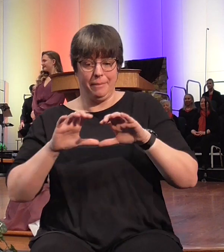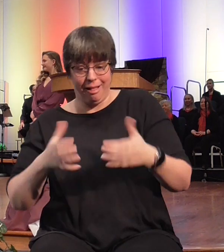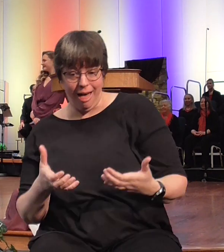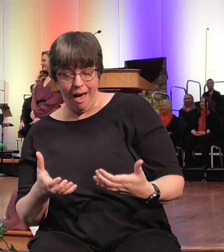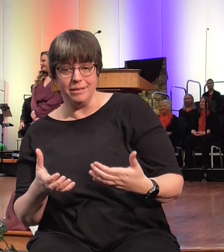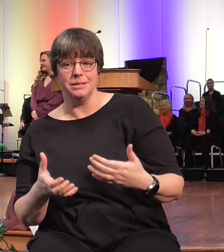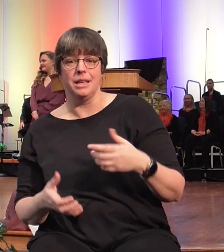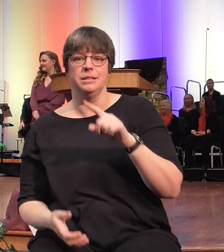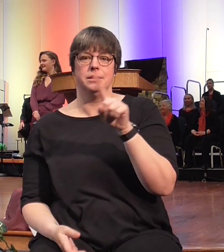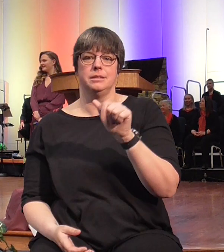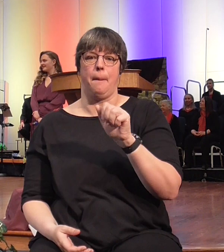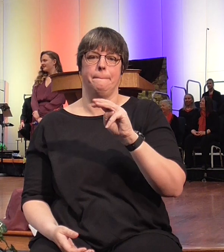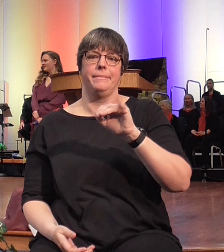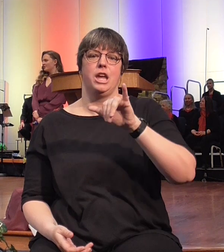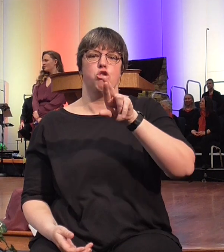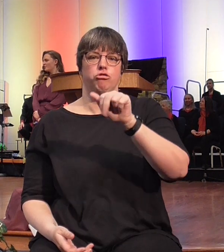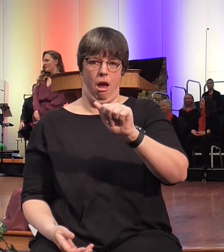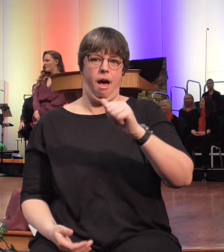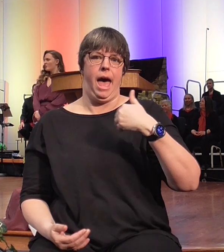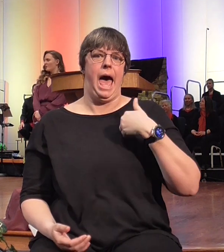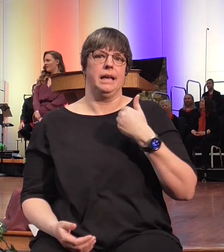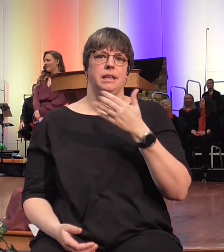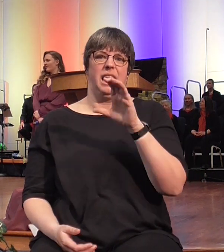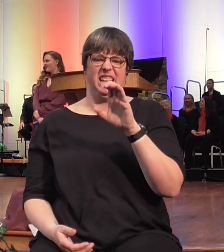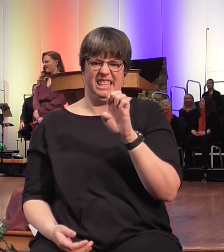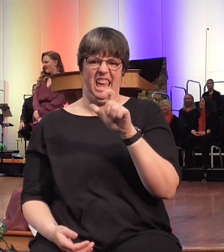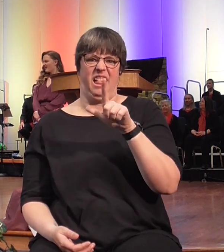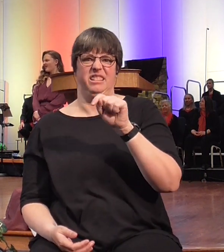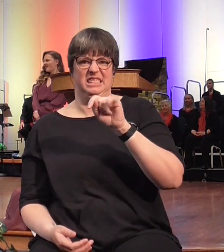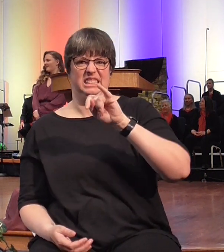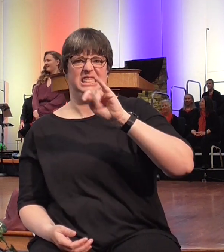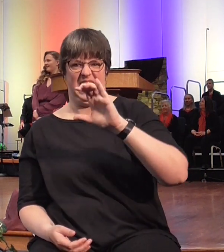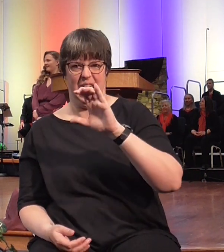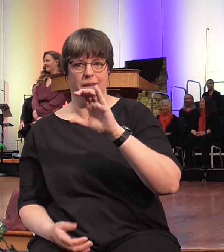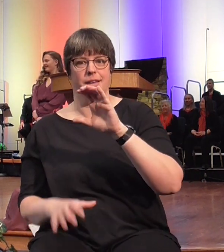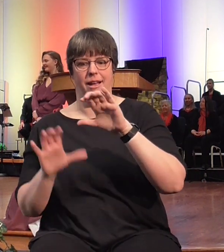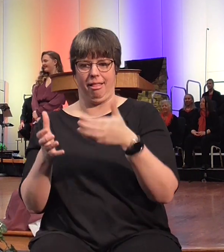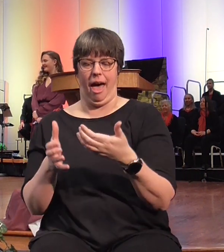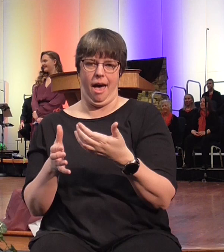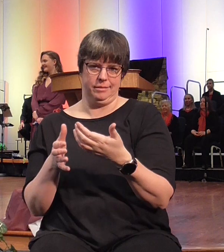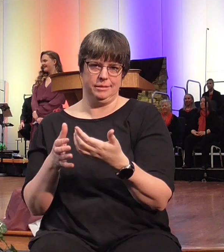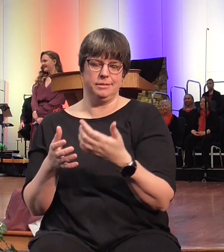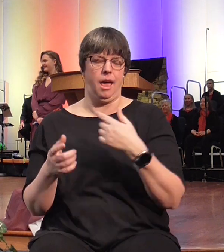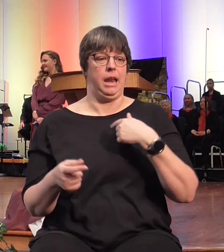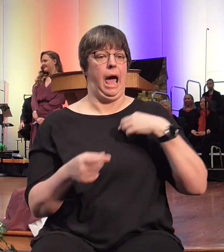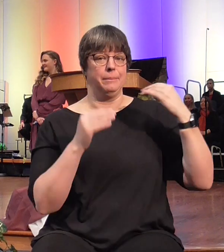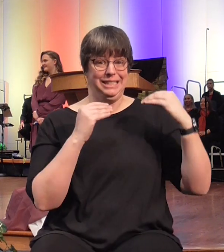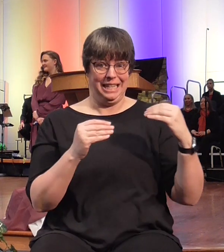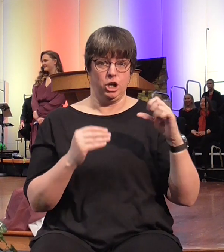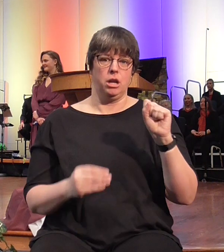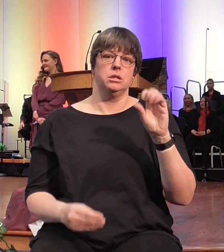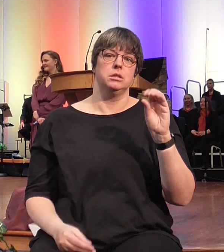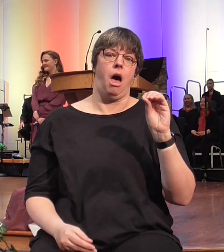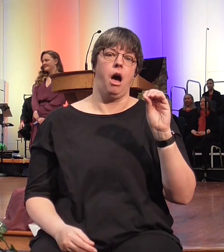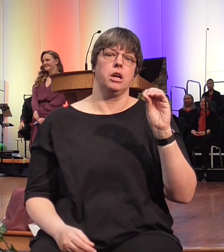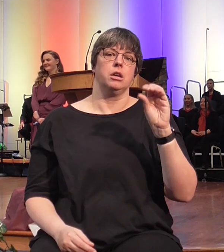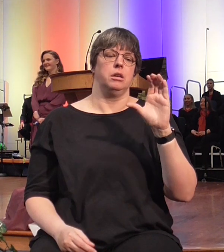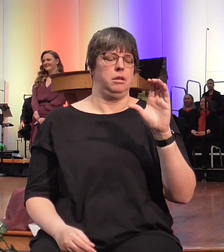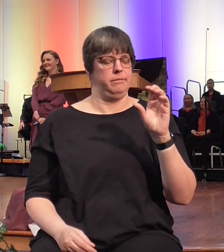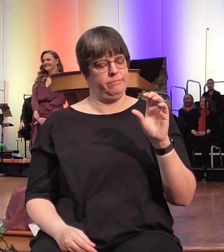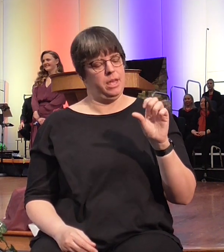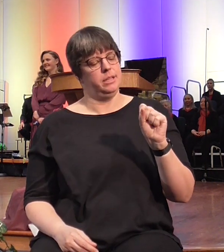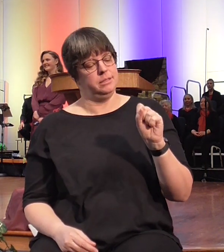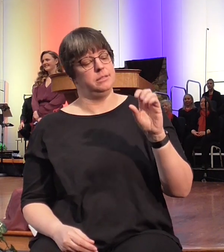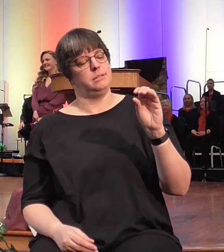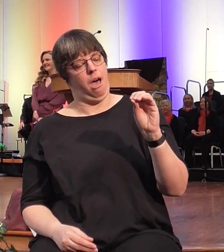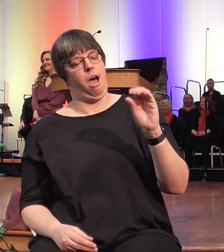a Celtic spirituality class coming up next month in March, and I'm teaching a class called Socrates and the Meaning of Life. Looking forward to that.